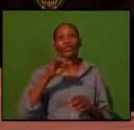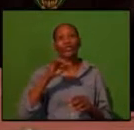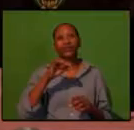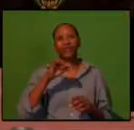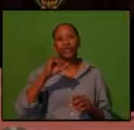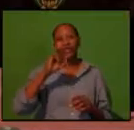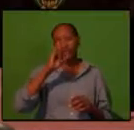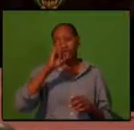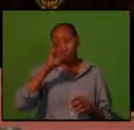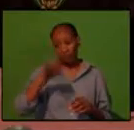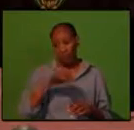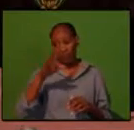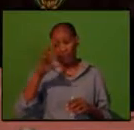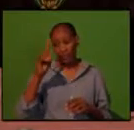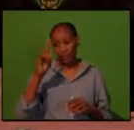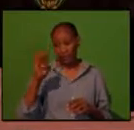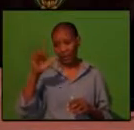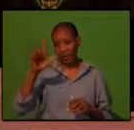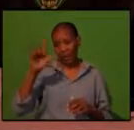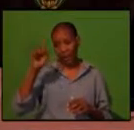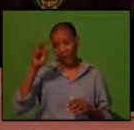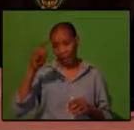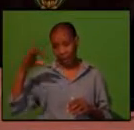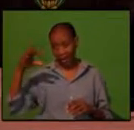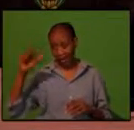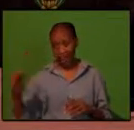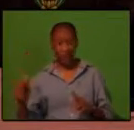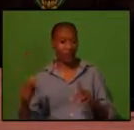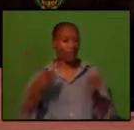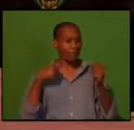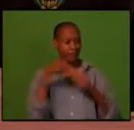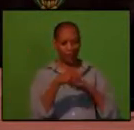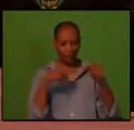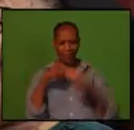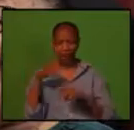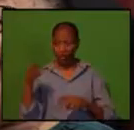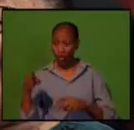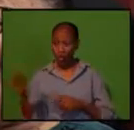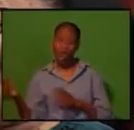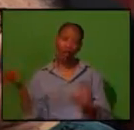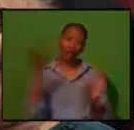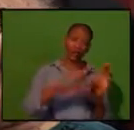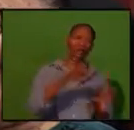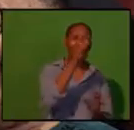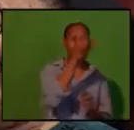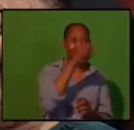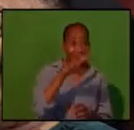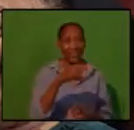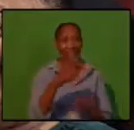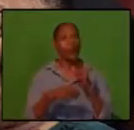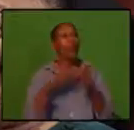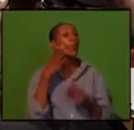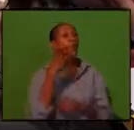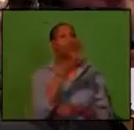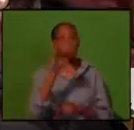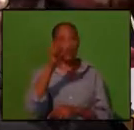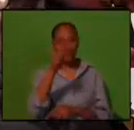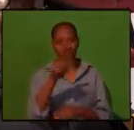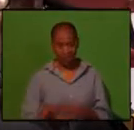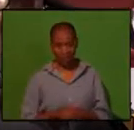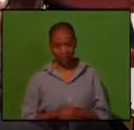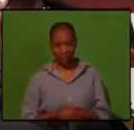Johnny de Lange retaliated so quickly that Mani ended up in the ANC in 2001. But what is important,